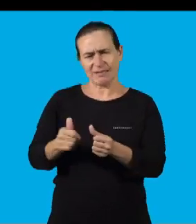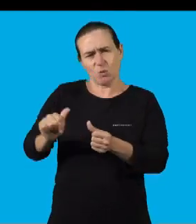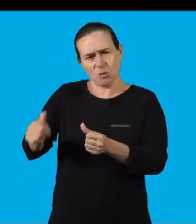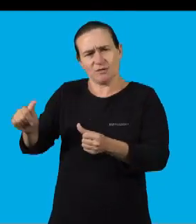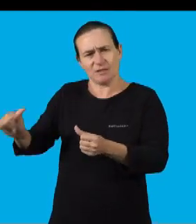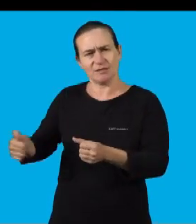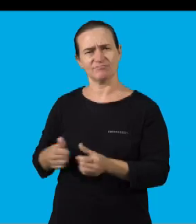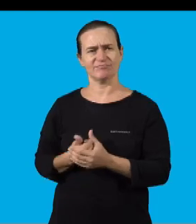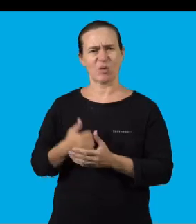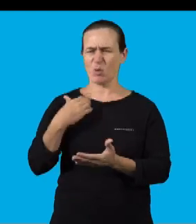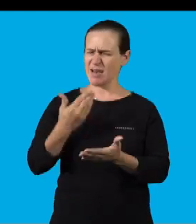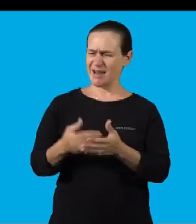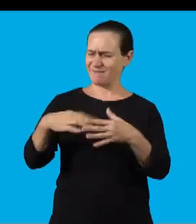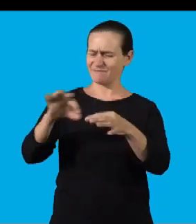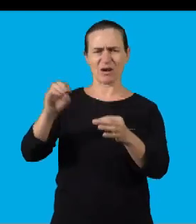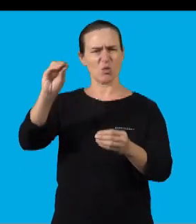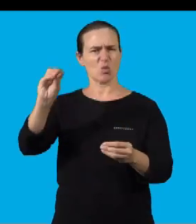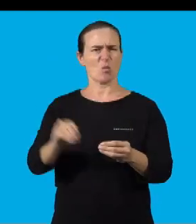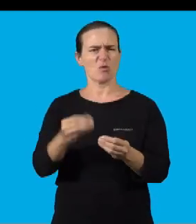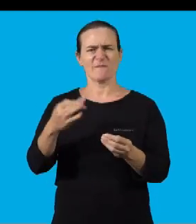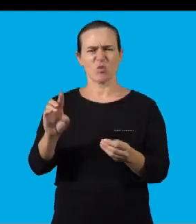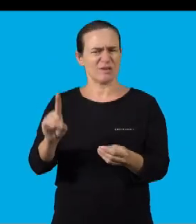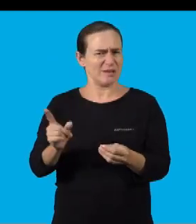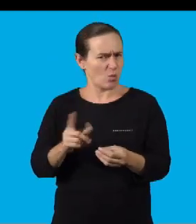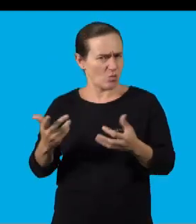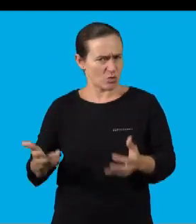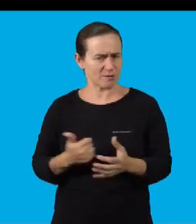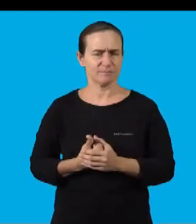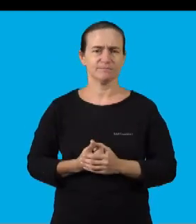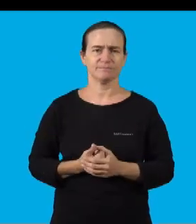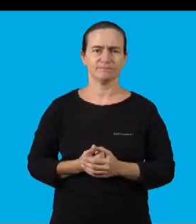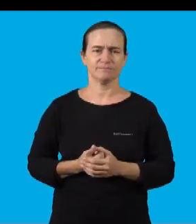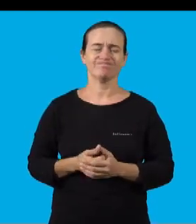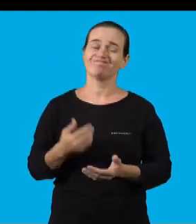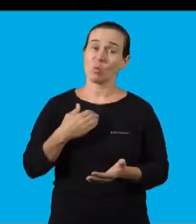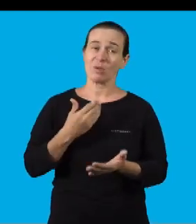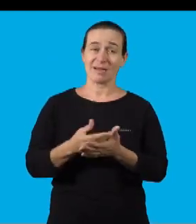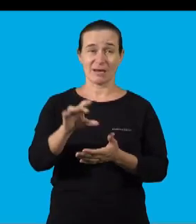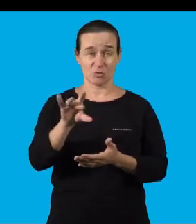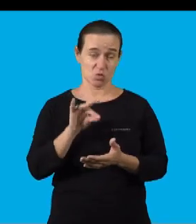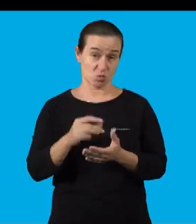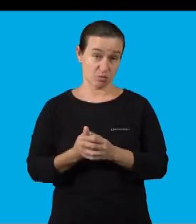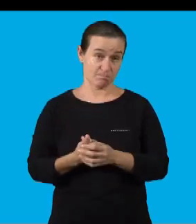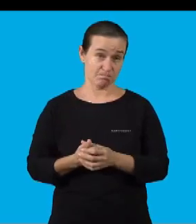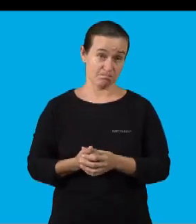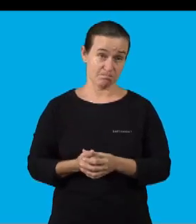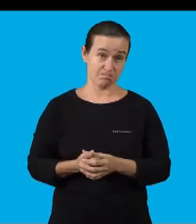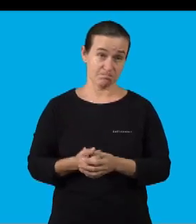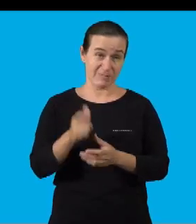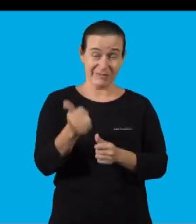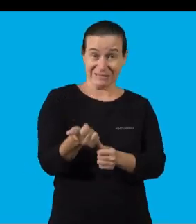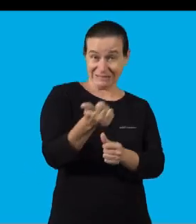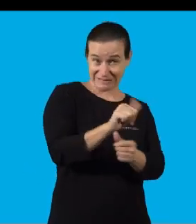of this sequence? What are we going to substitute in the place of D? Well, you have a choice of going to